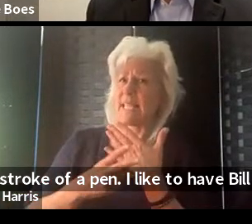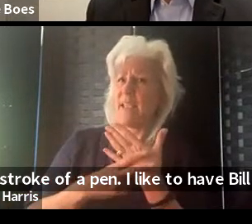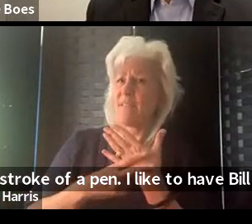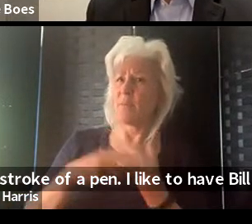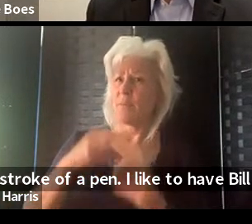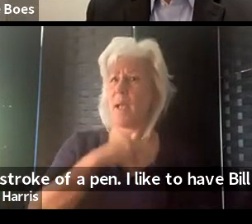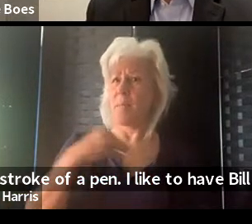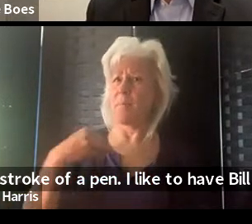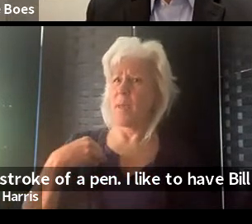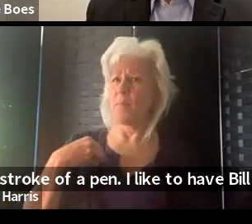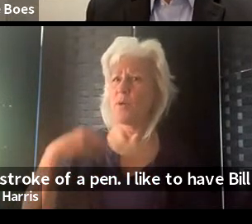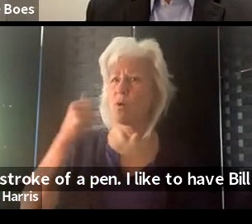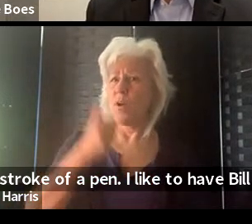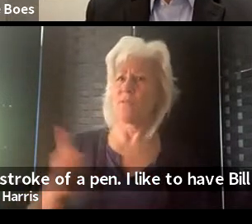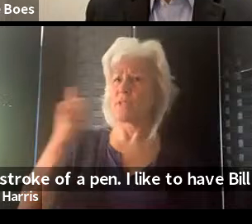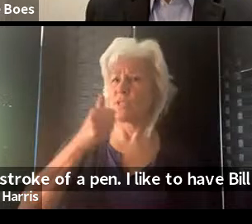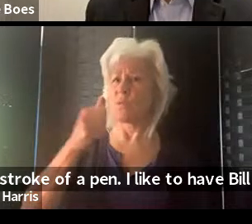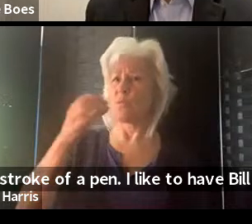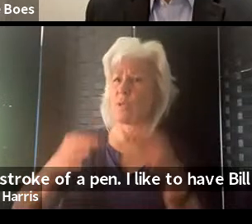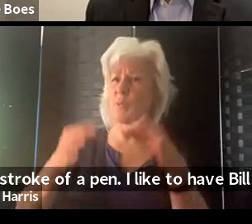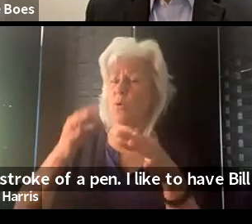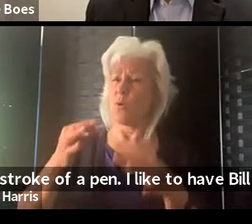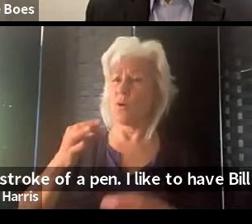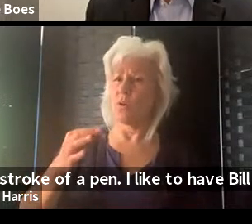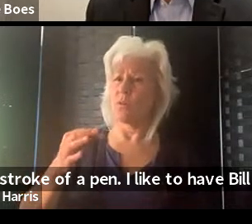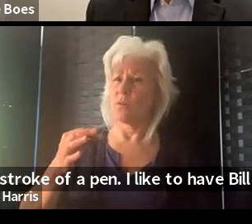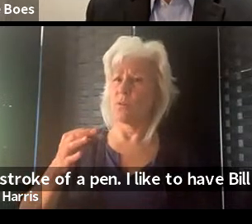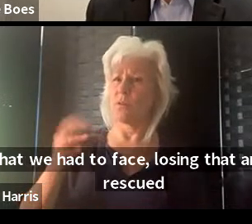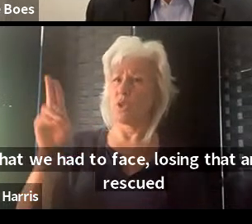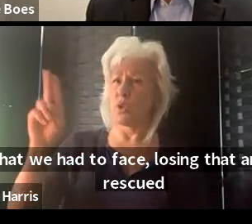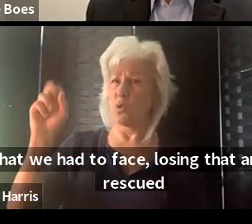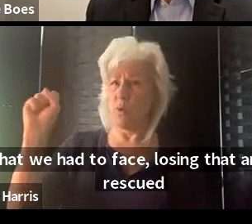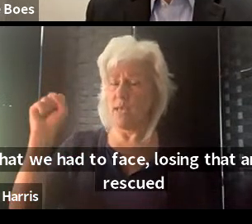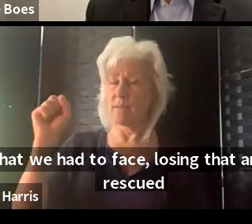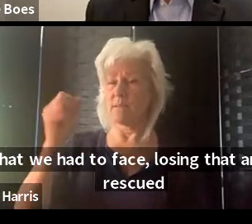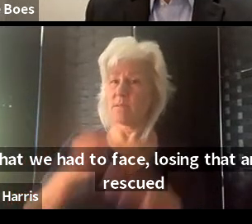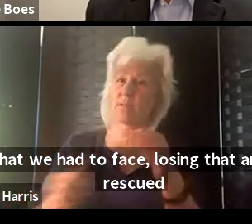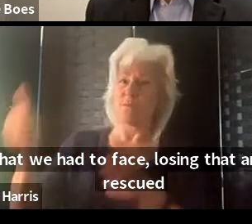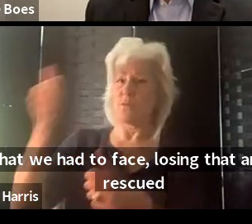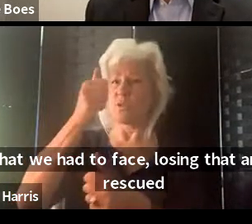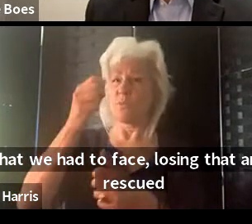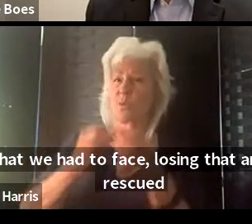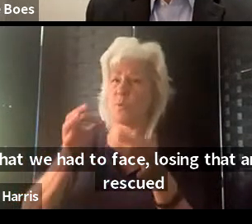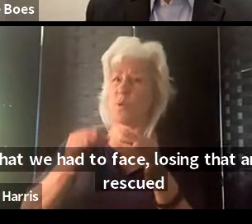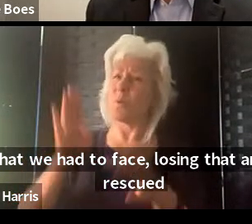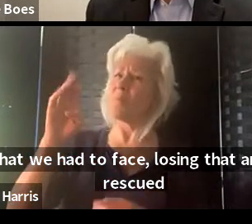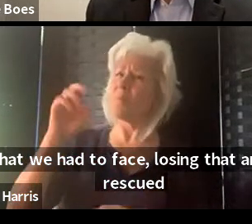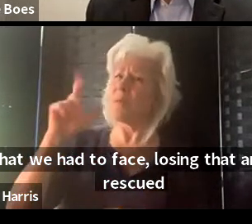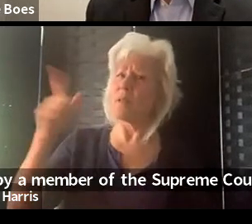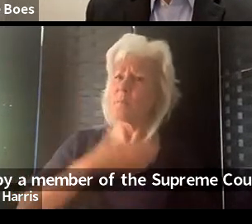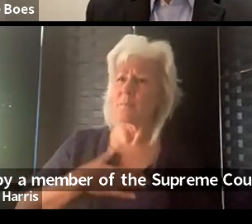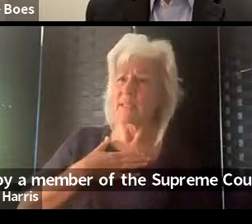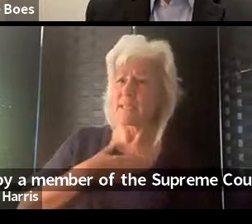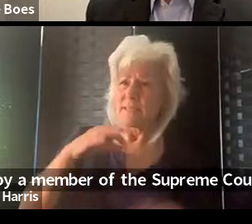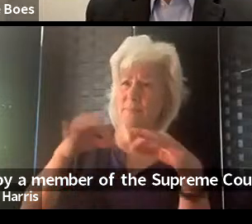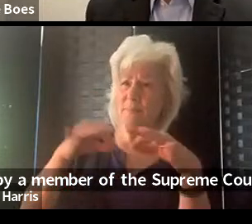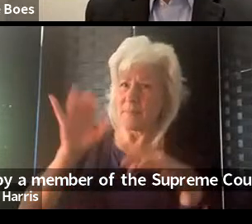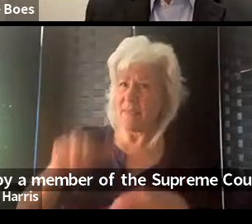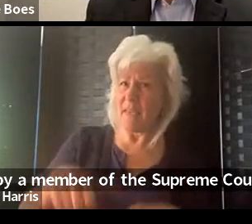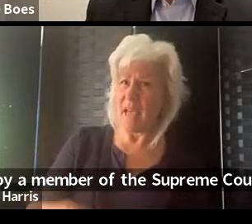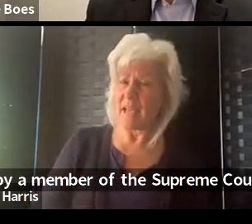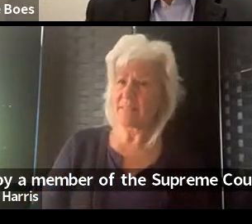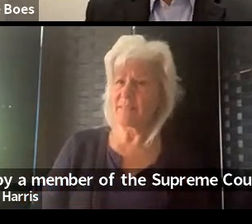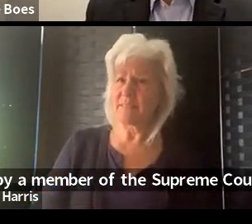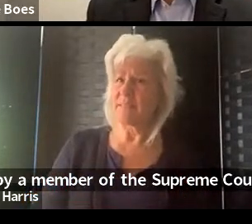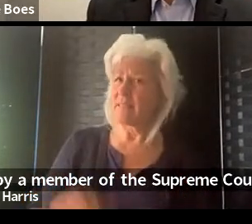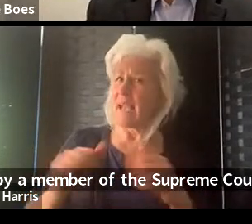of the Supreme Court, the United States Supreme Court. Bill, would you describe what that legislation was and